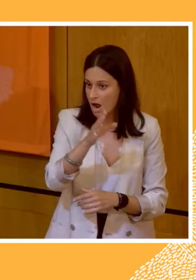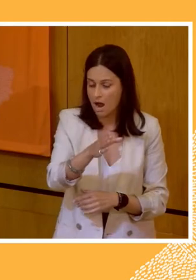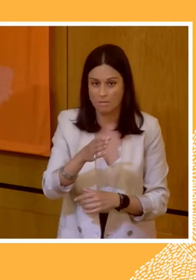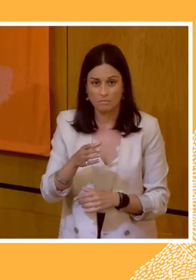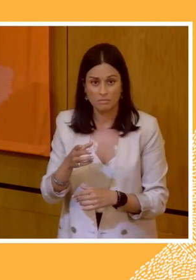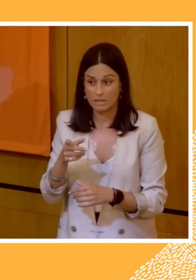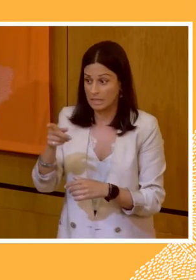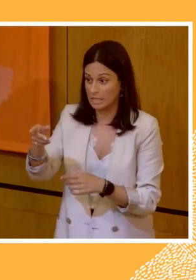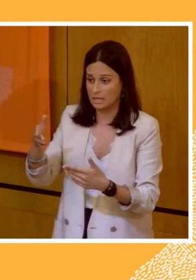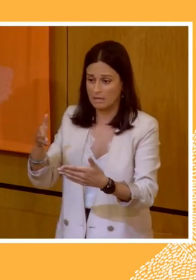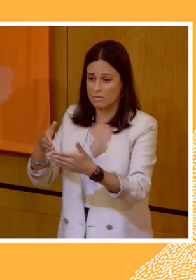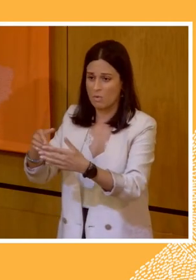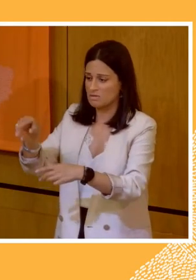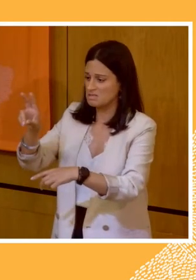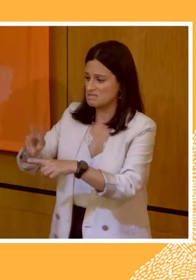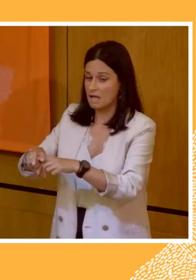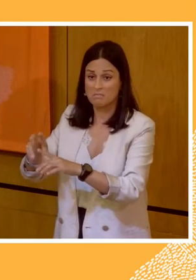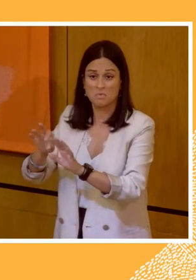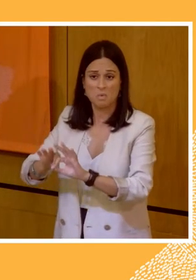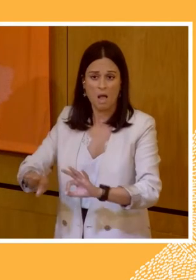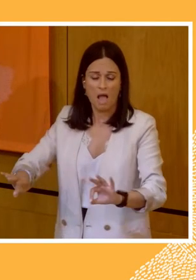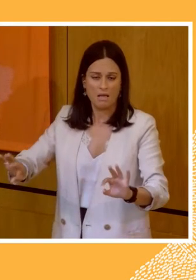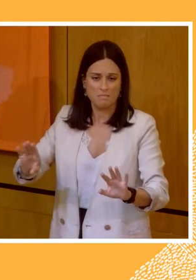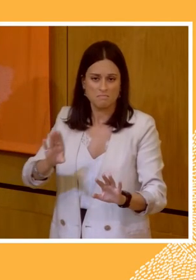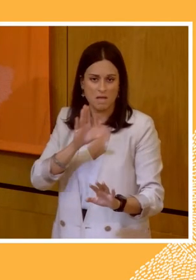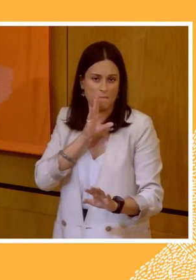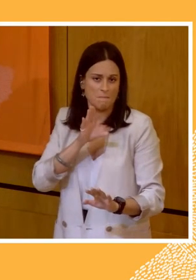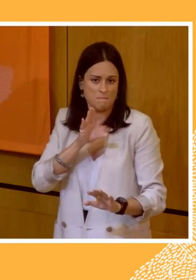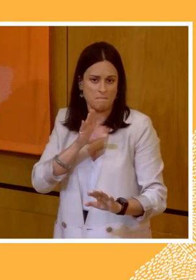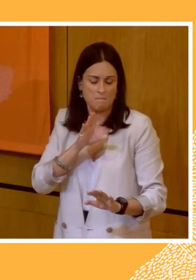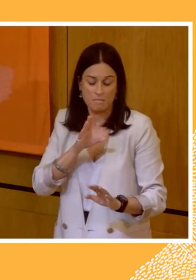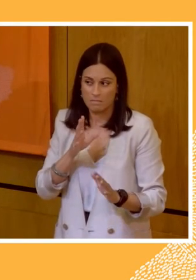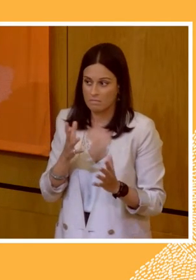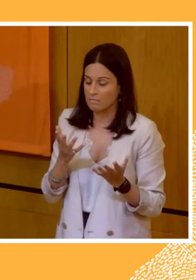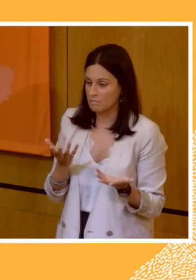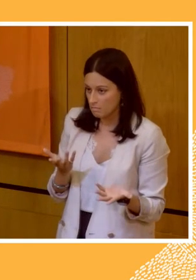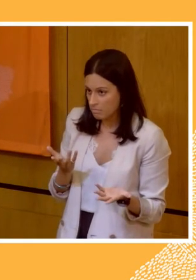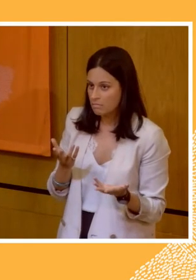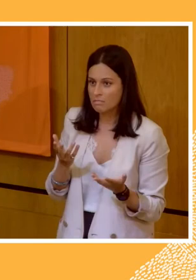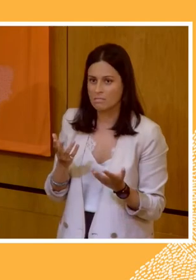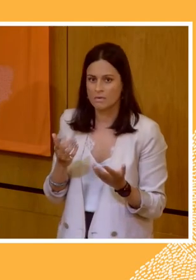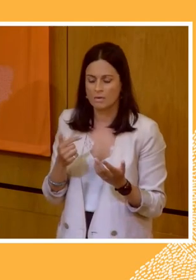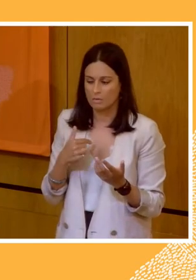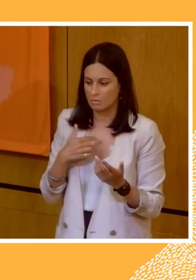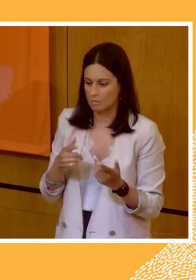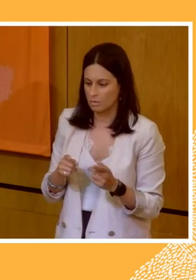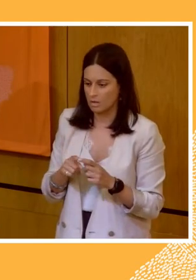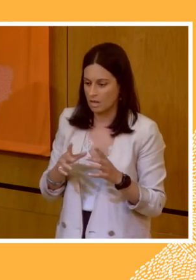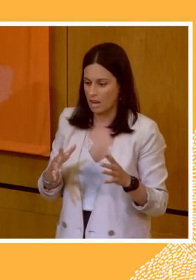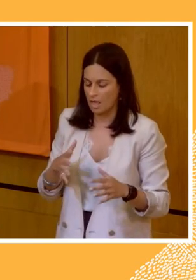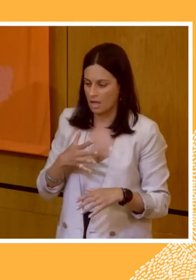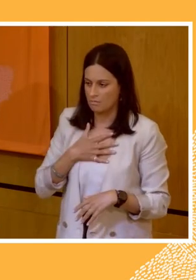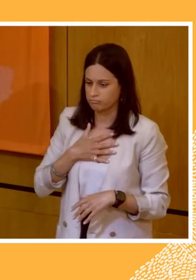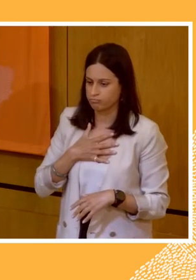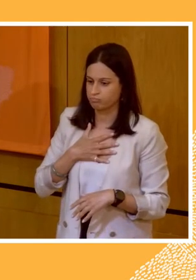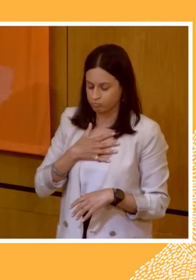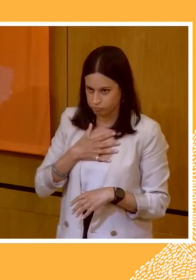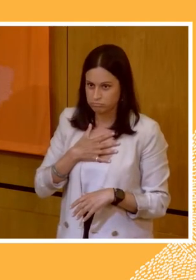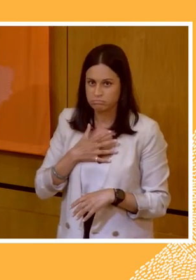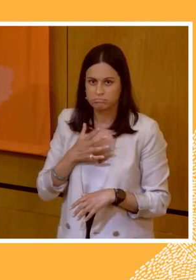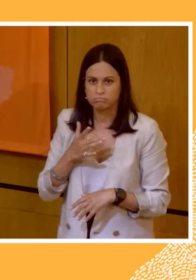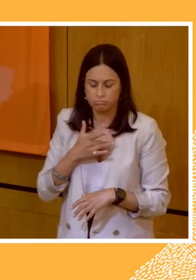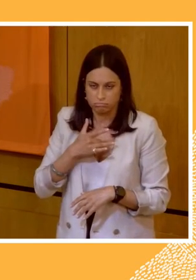the corner and kept quiet. So all that were like, it is a sad